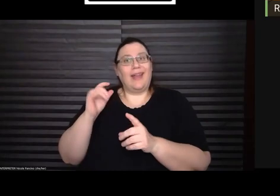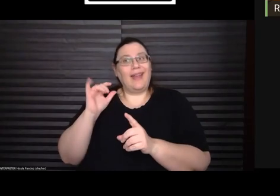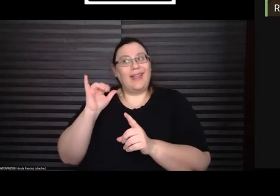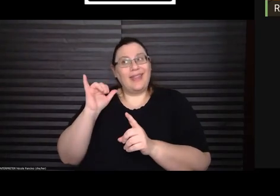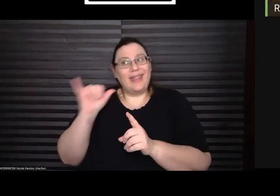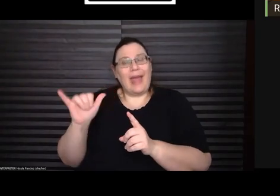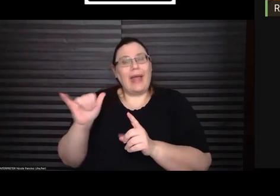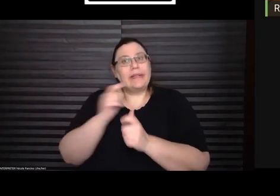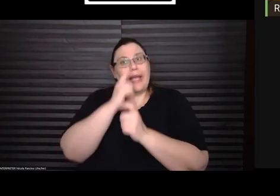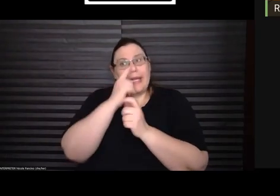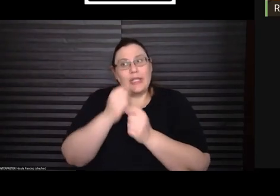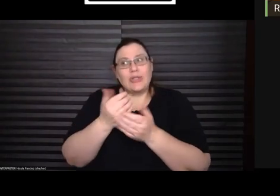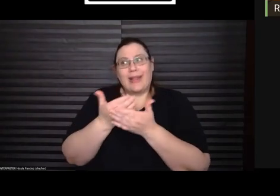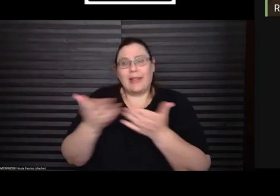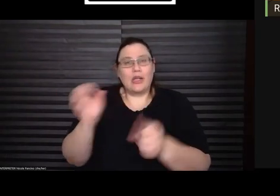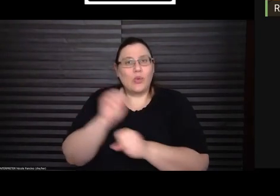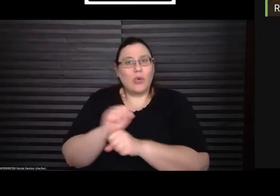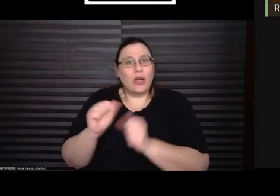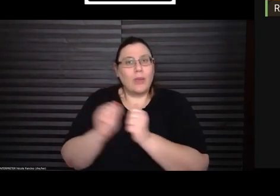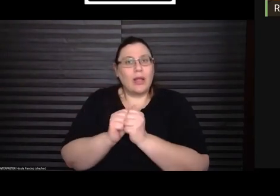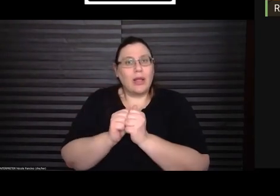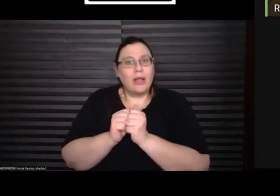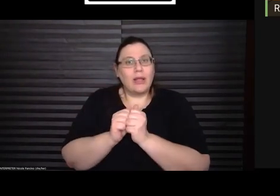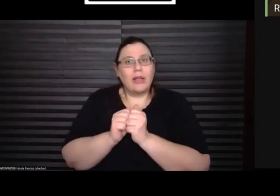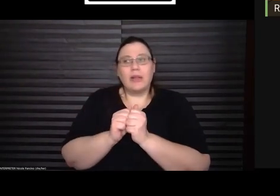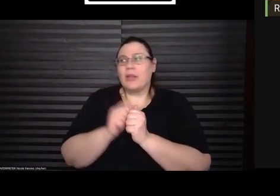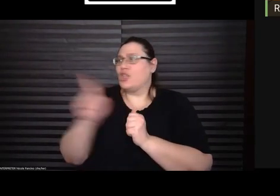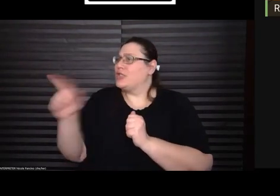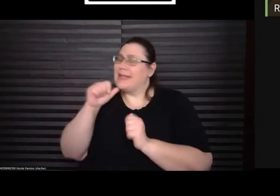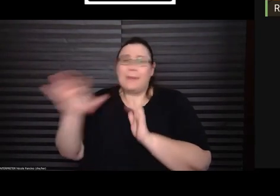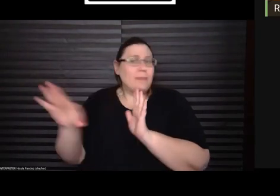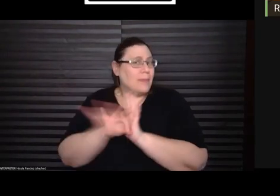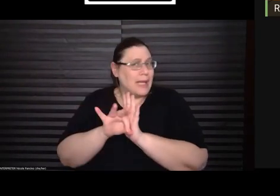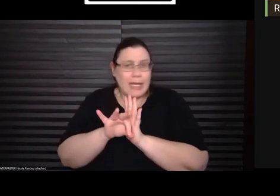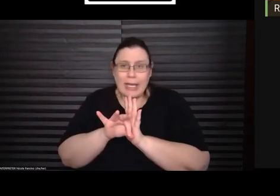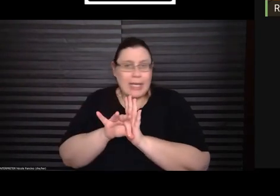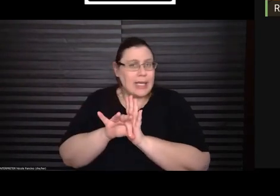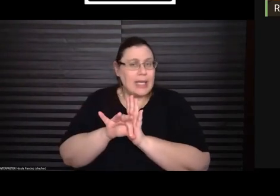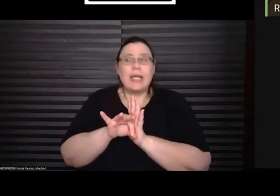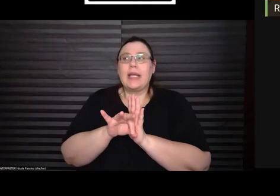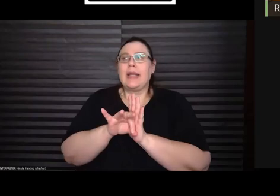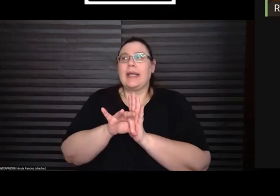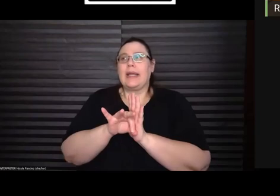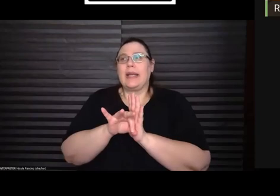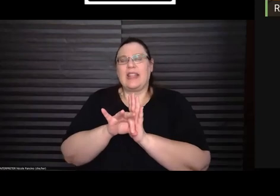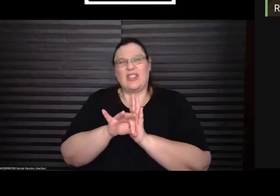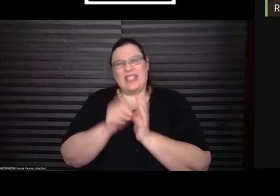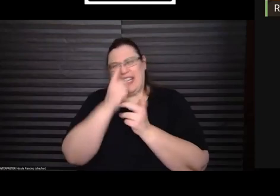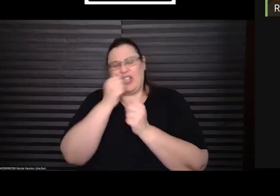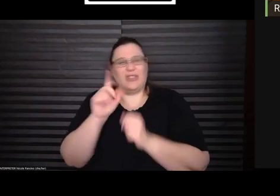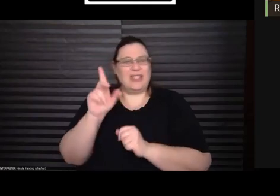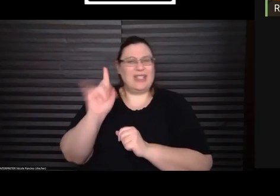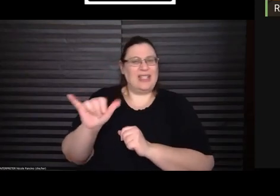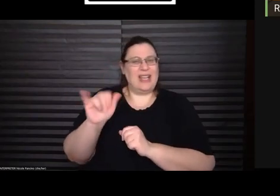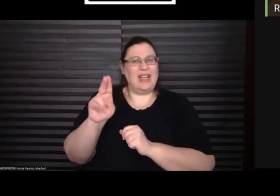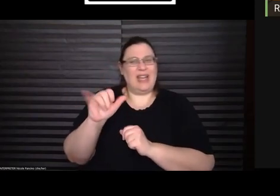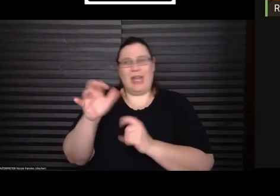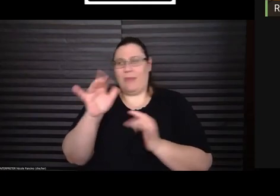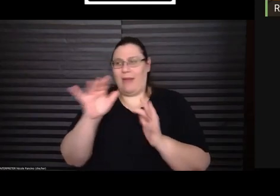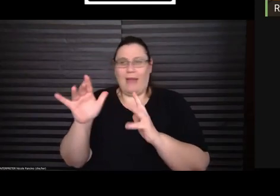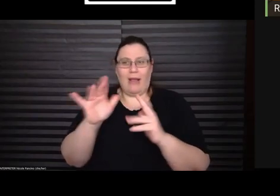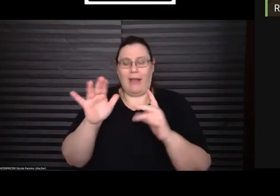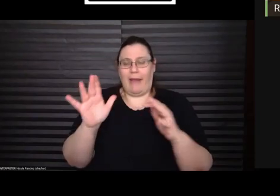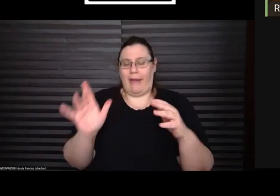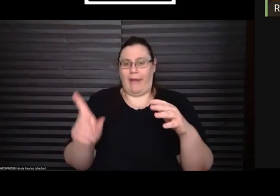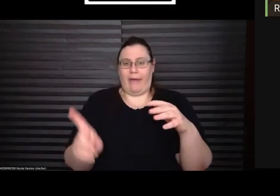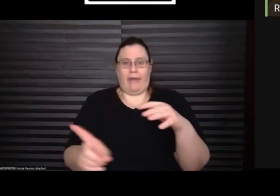I mean, that's like an interesting material to work with because she didn't choose it and she has to, you know, there's a kind of interesting dynamic there. And then it